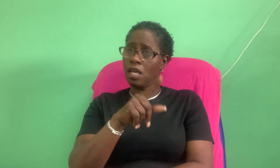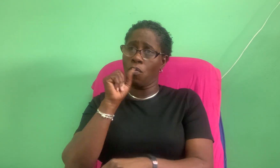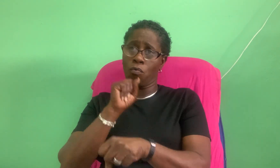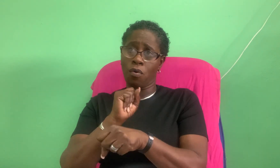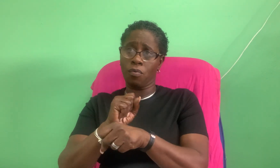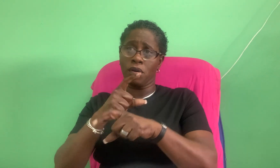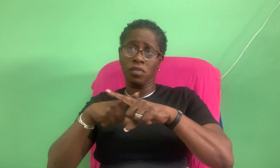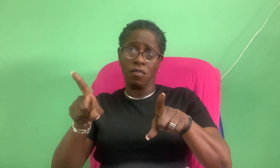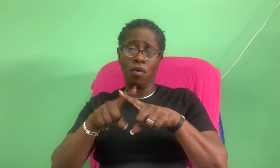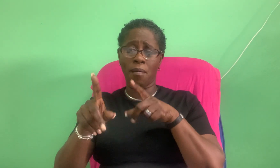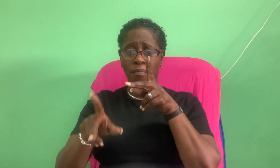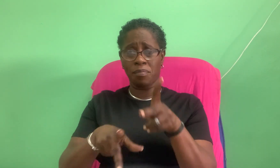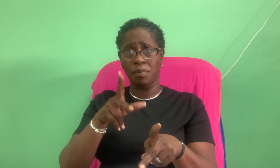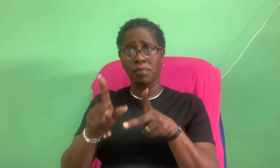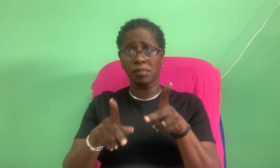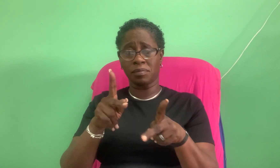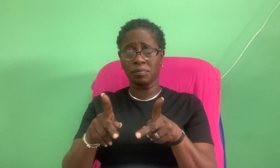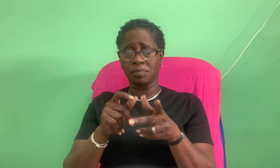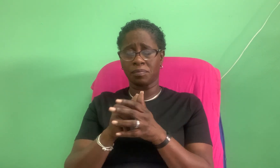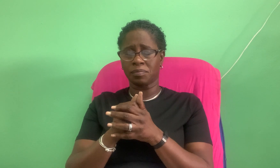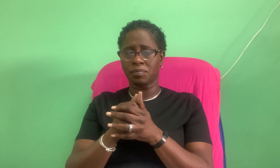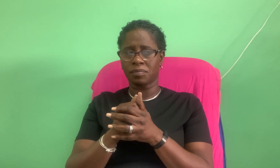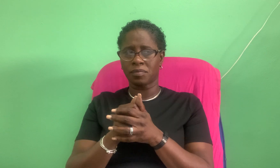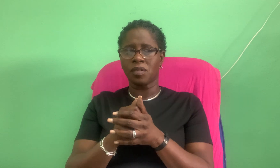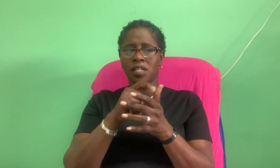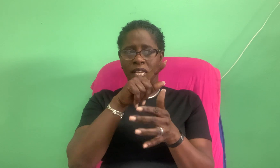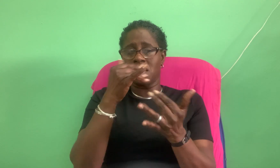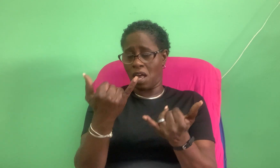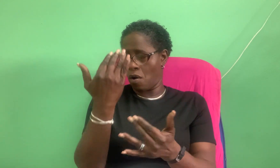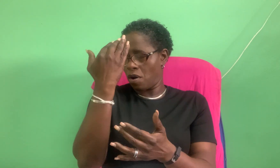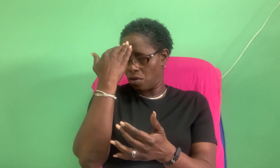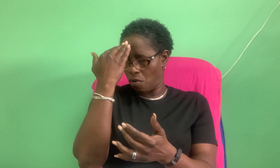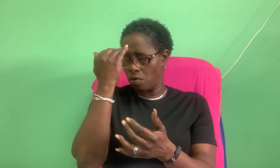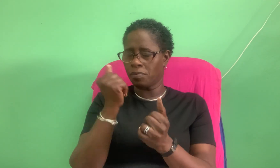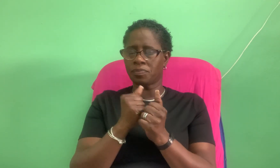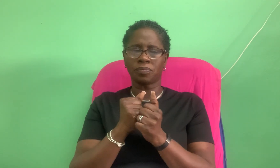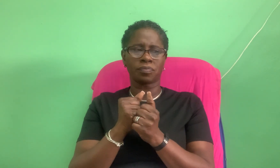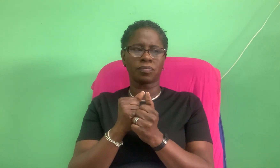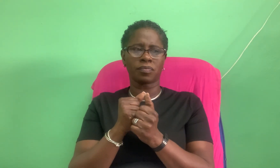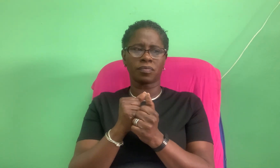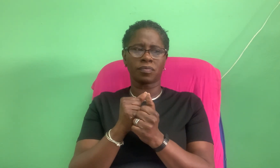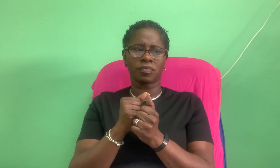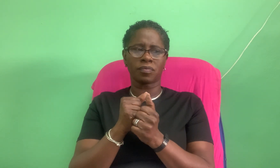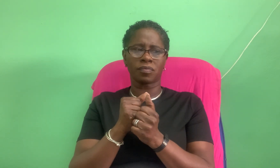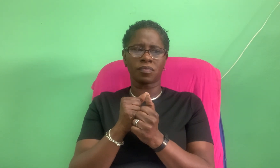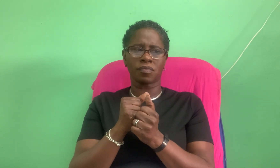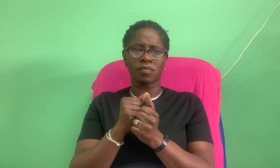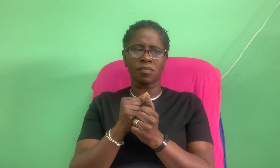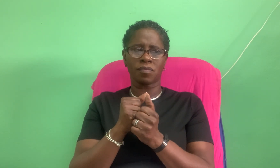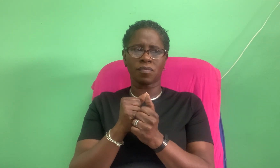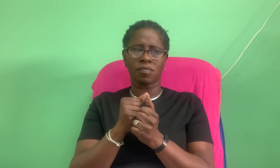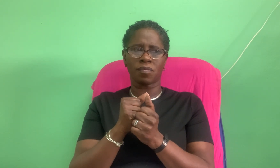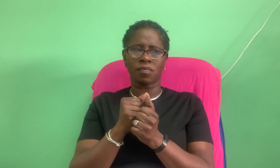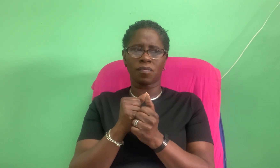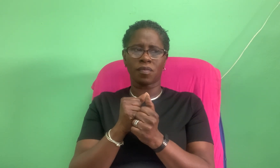so many friends who had, we now know, because thanks to the point of Sarah around just like the value of having